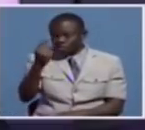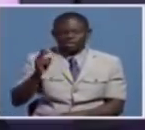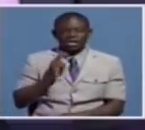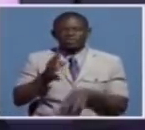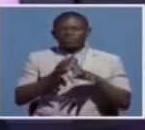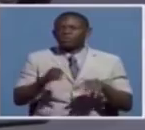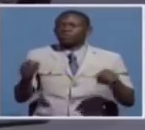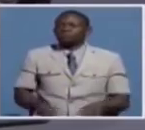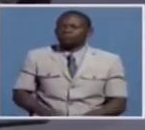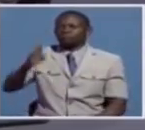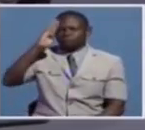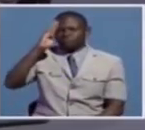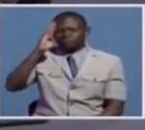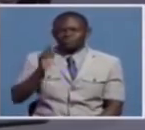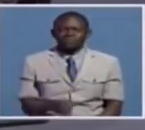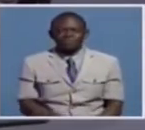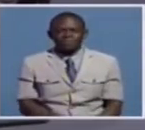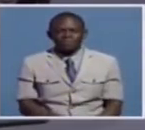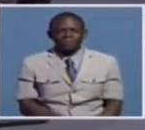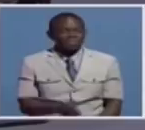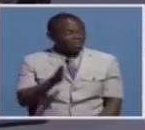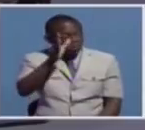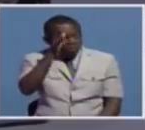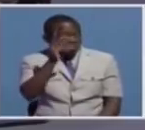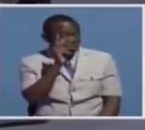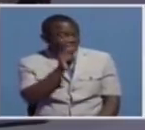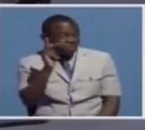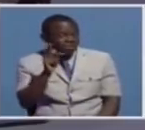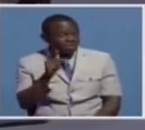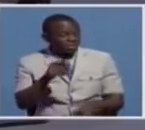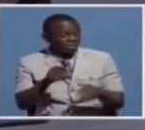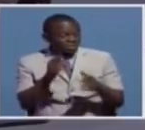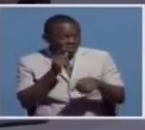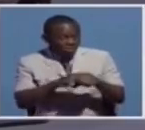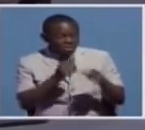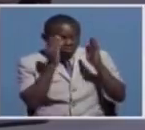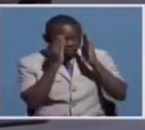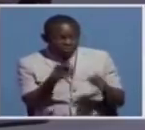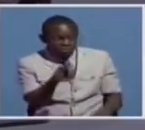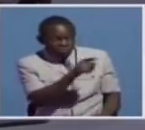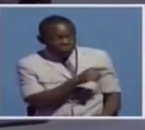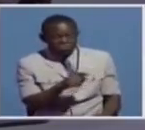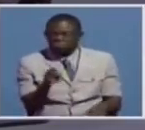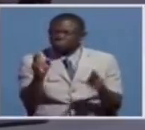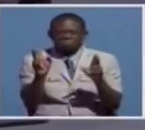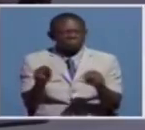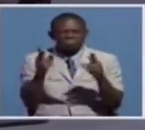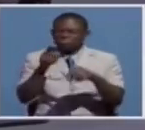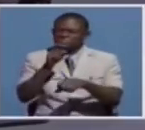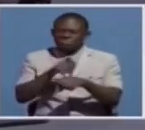Nope, there was no time. But I'll tell you one thing that we really enjoyed. That but every